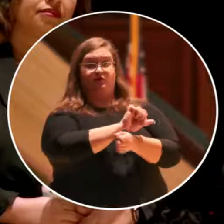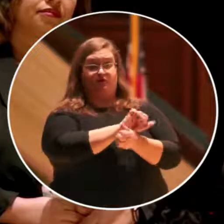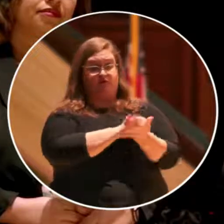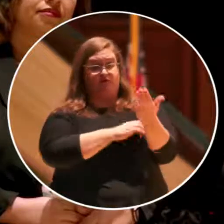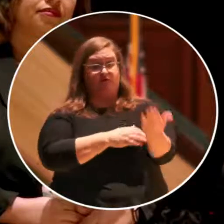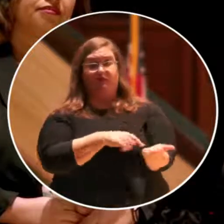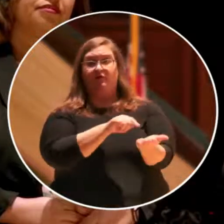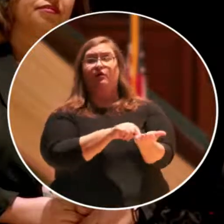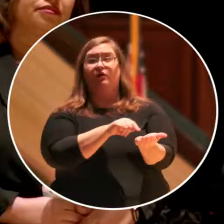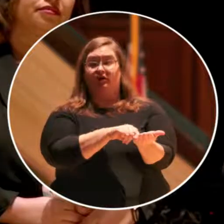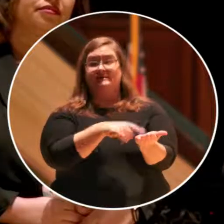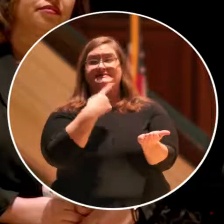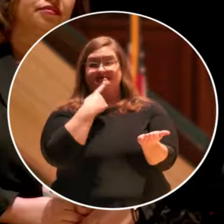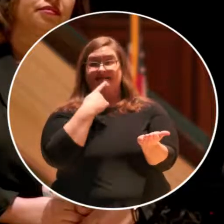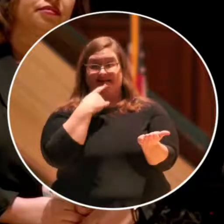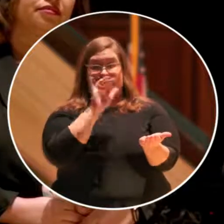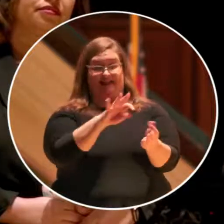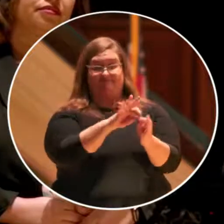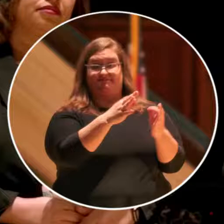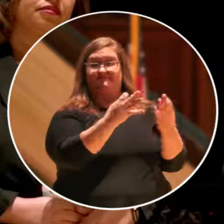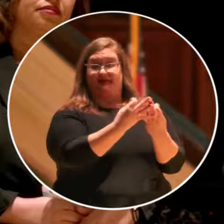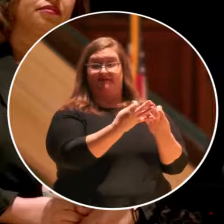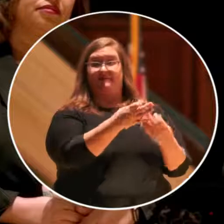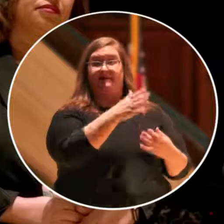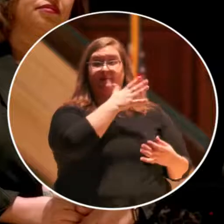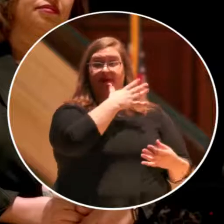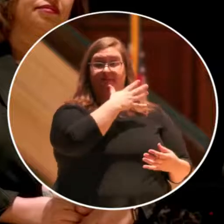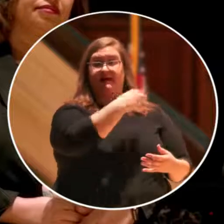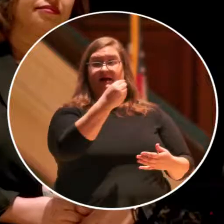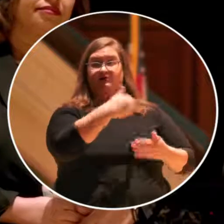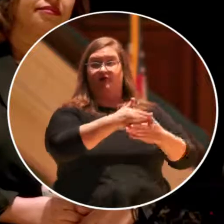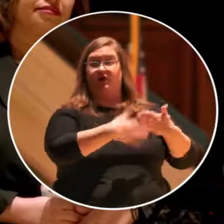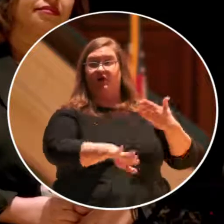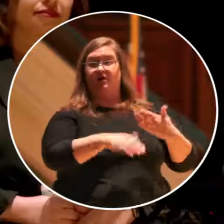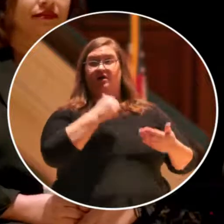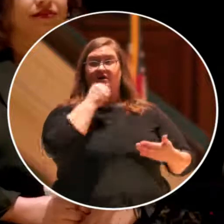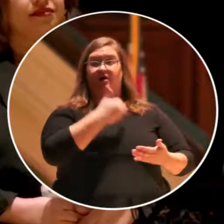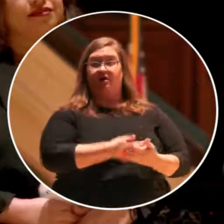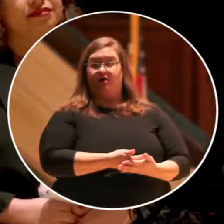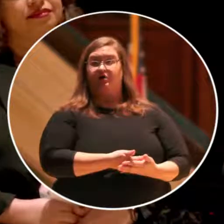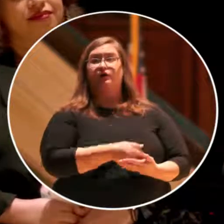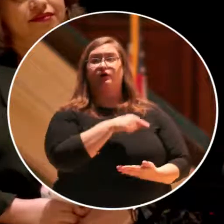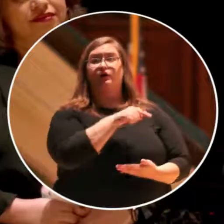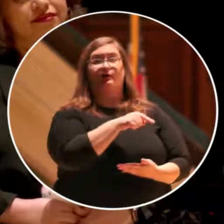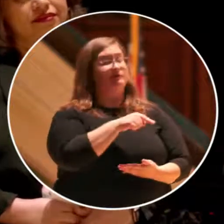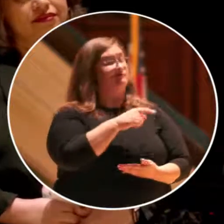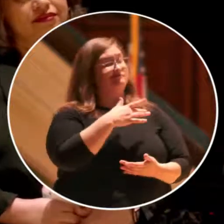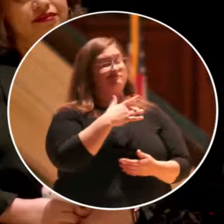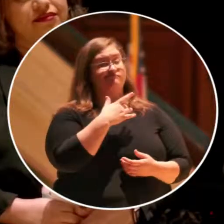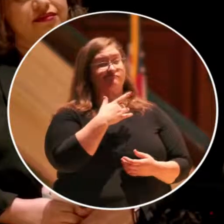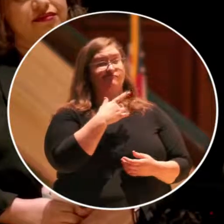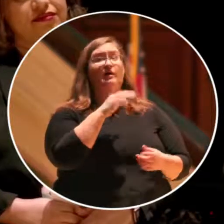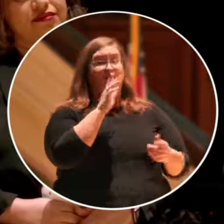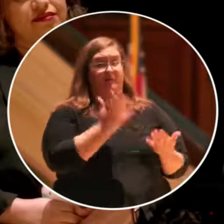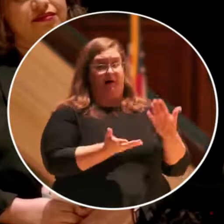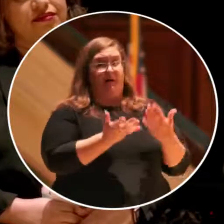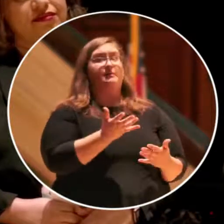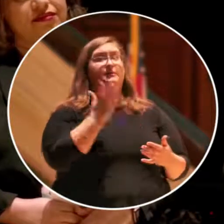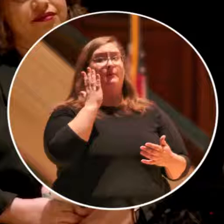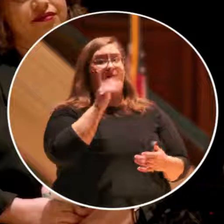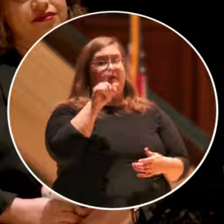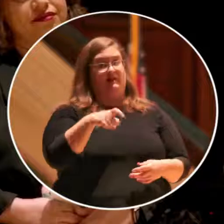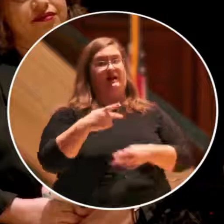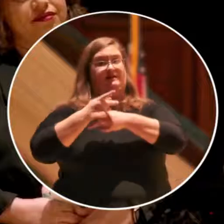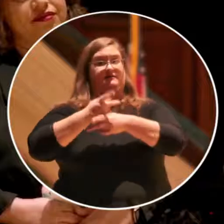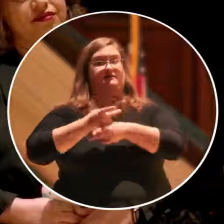desk. The baby that I had called about earlier that day was most likely coming into foster care